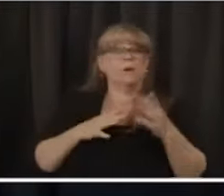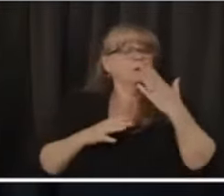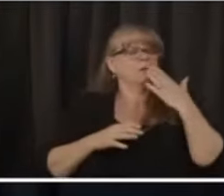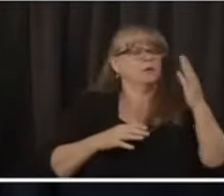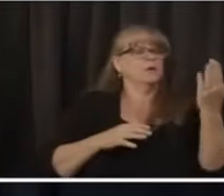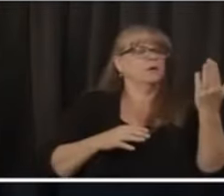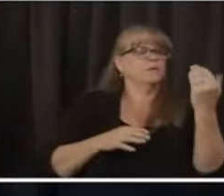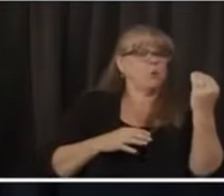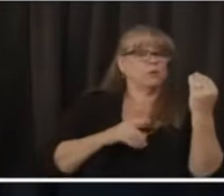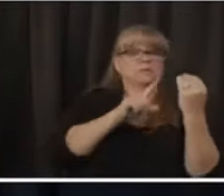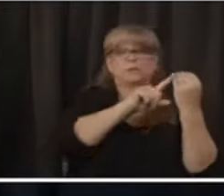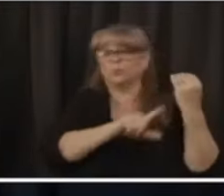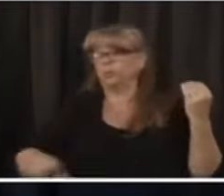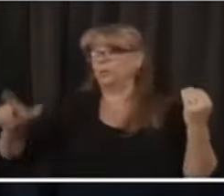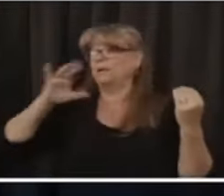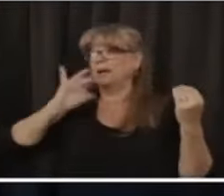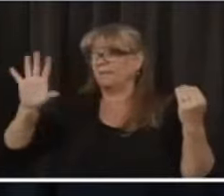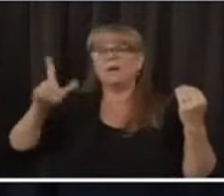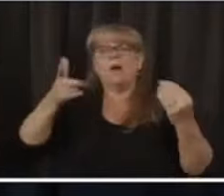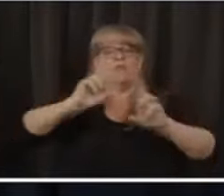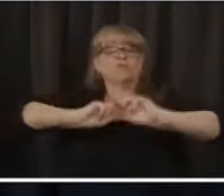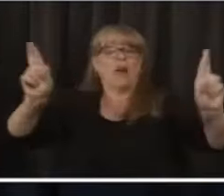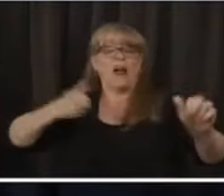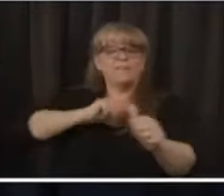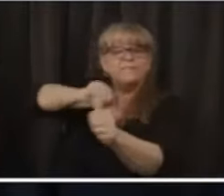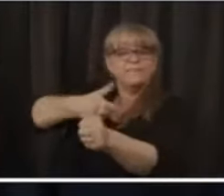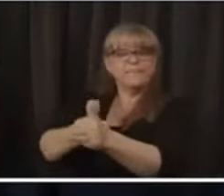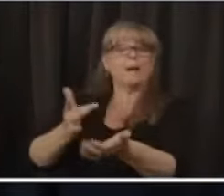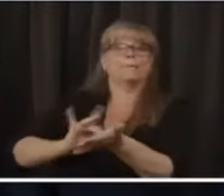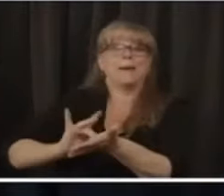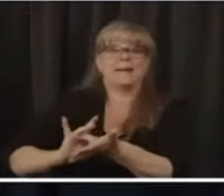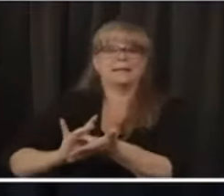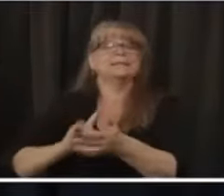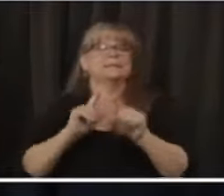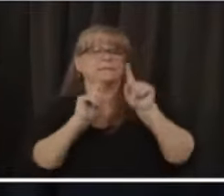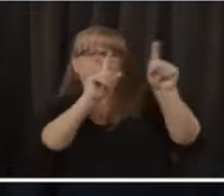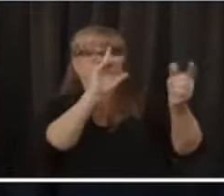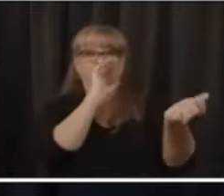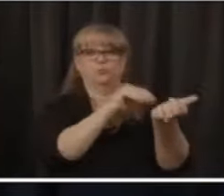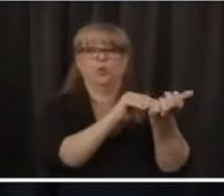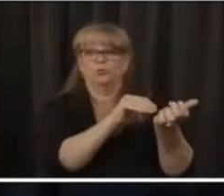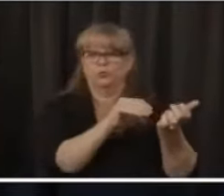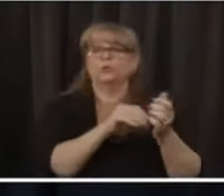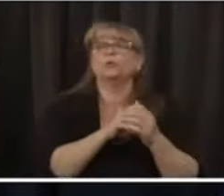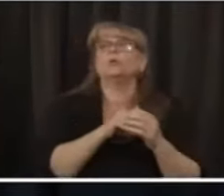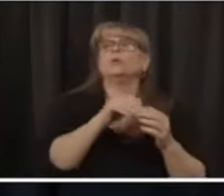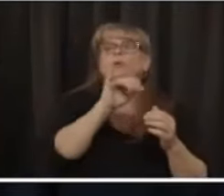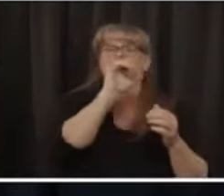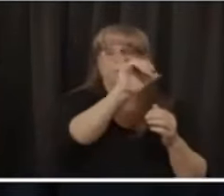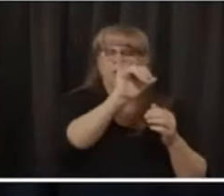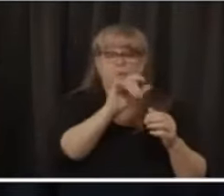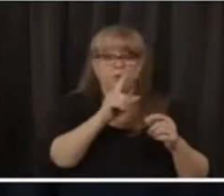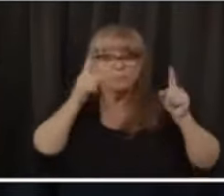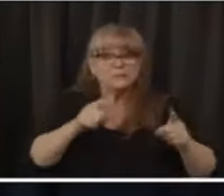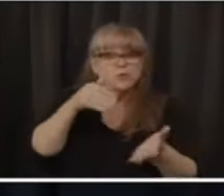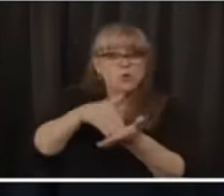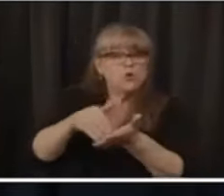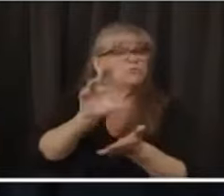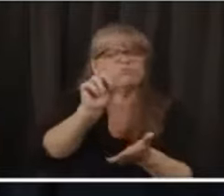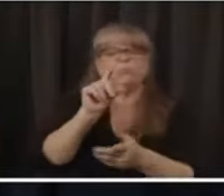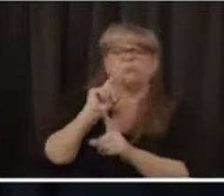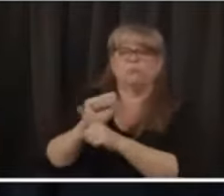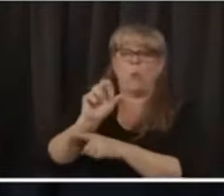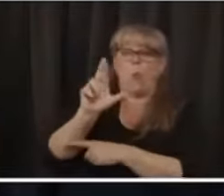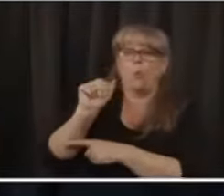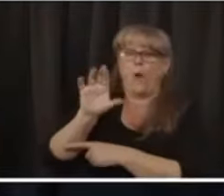week or two after the vaccine. Very, very rare. But it is a very safe vaccine. Ranks again among the